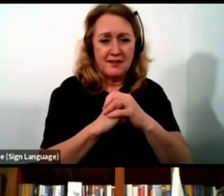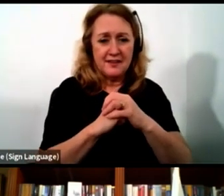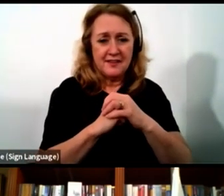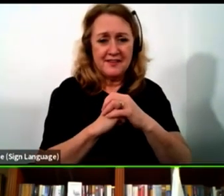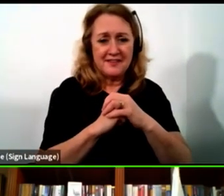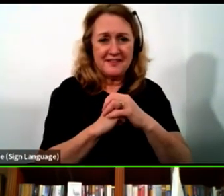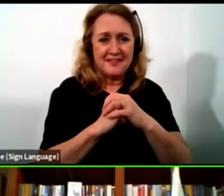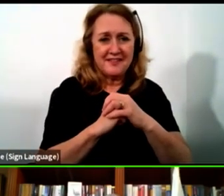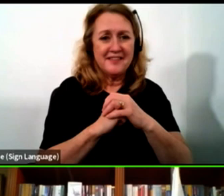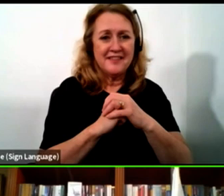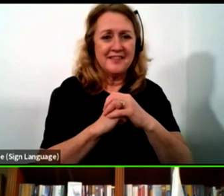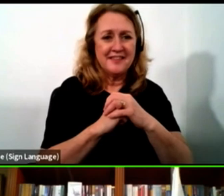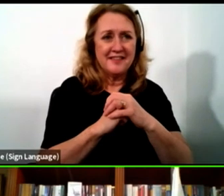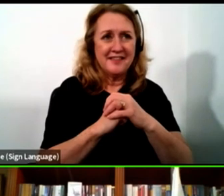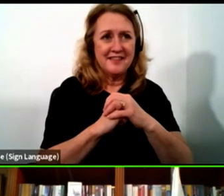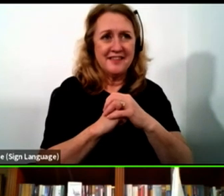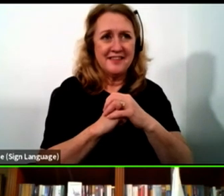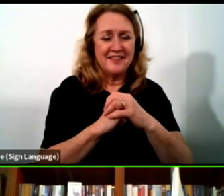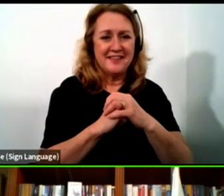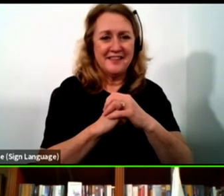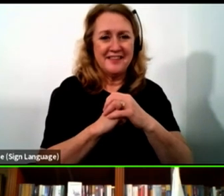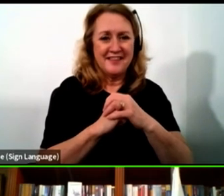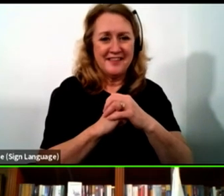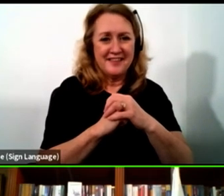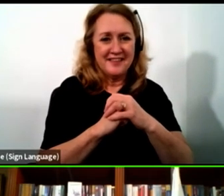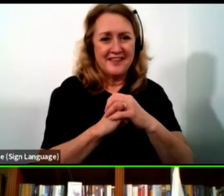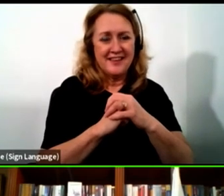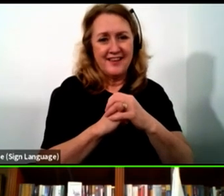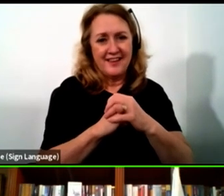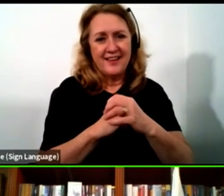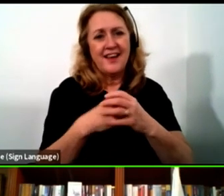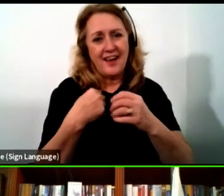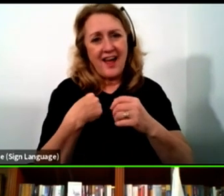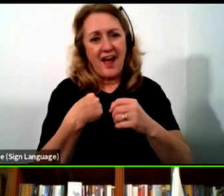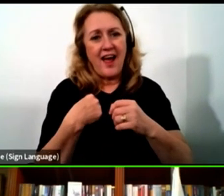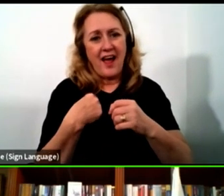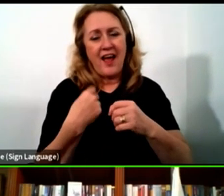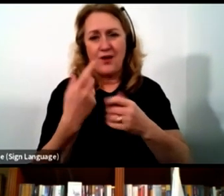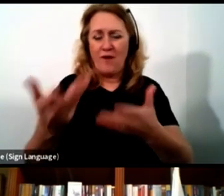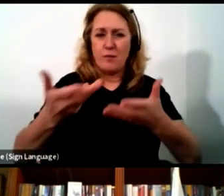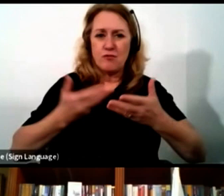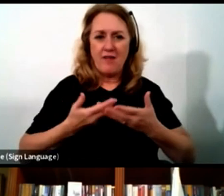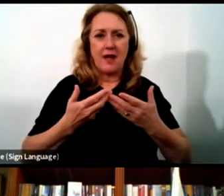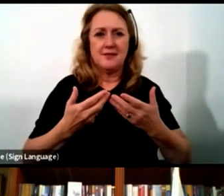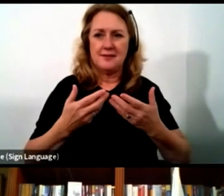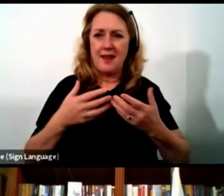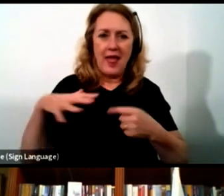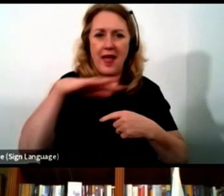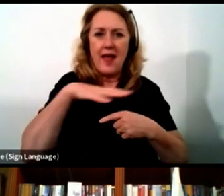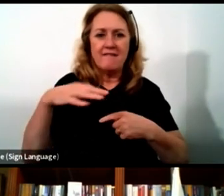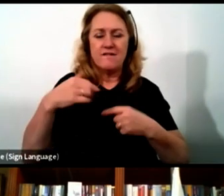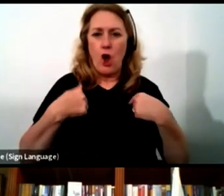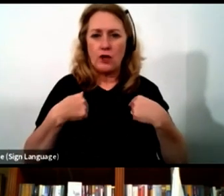today. I think it's very, very thought provoking and provides a platform for us to think and